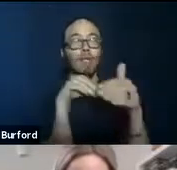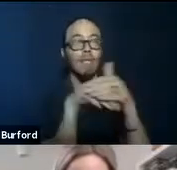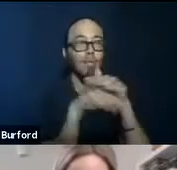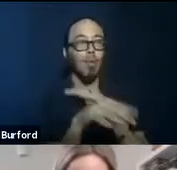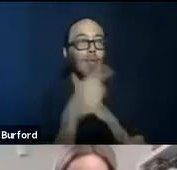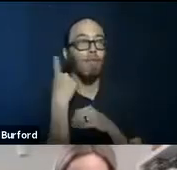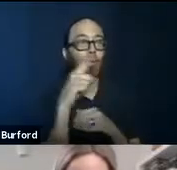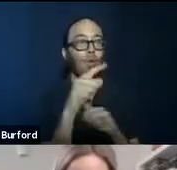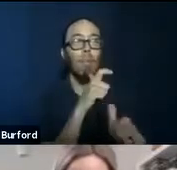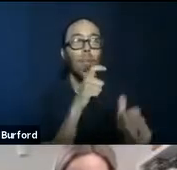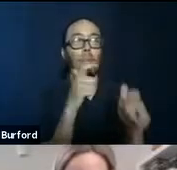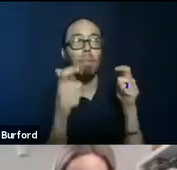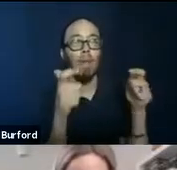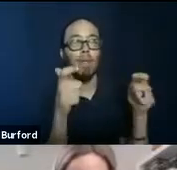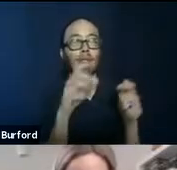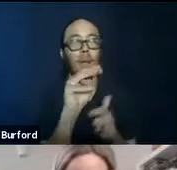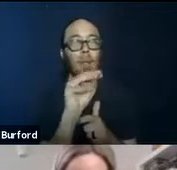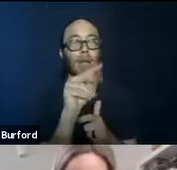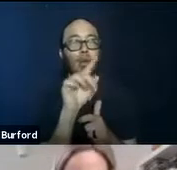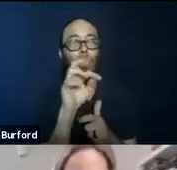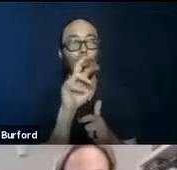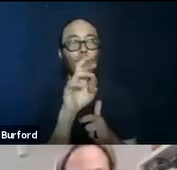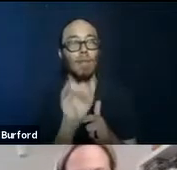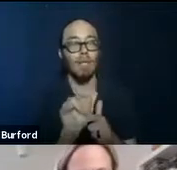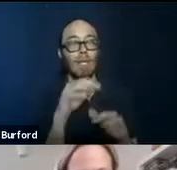minority in the world. Thank you.